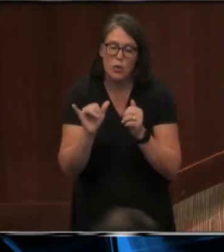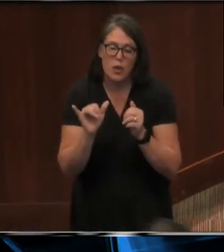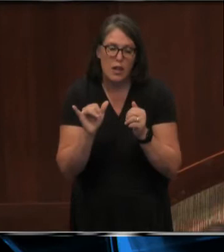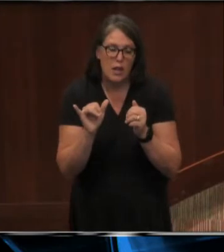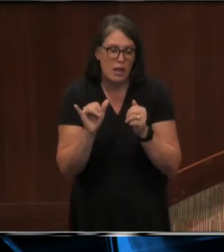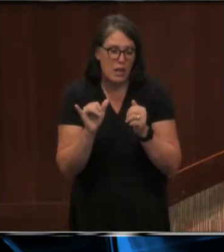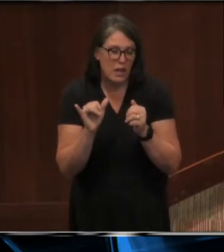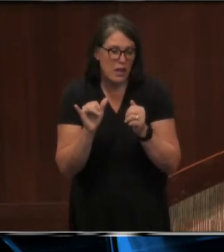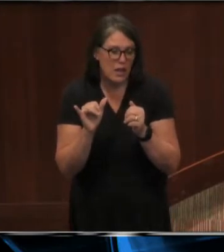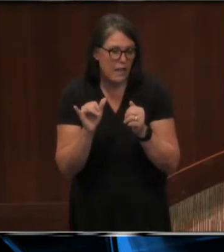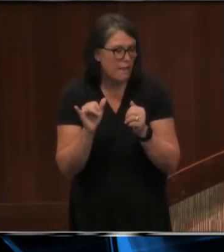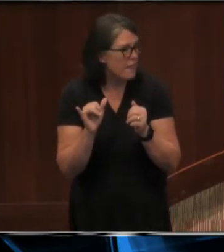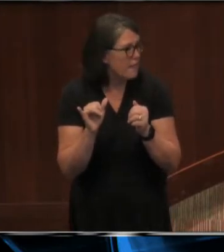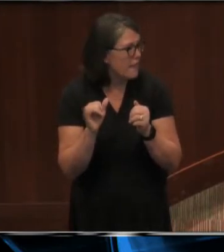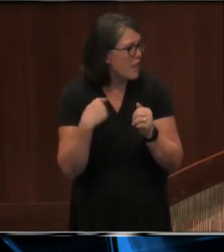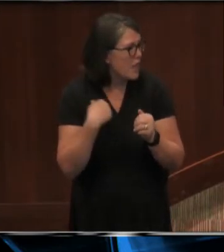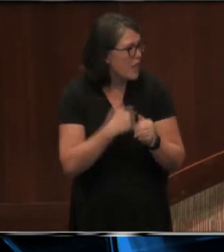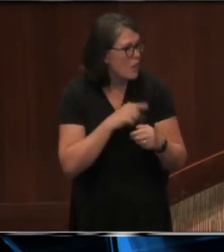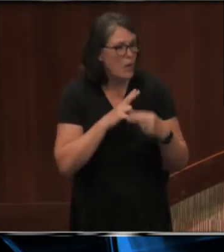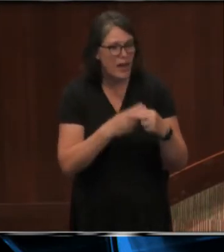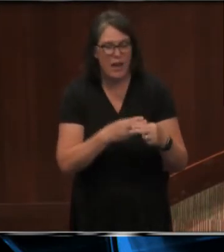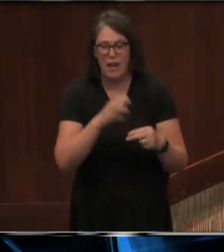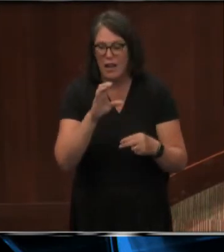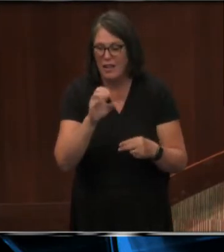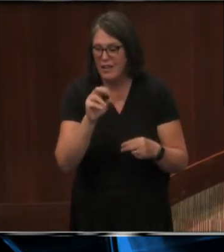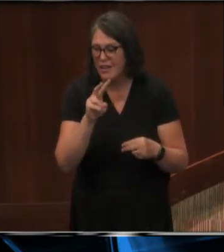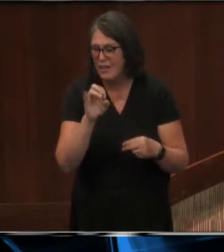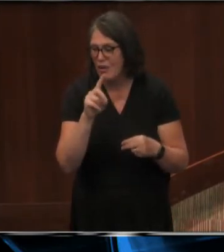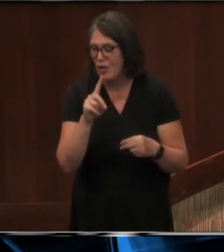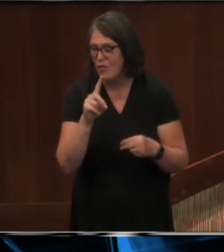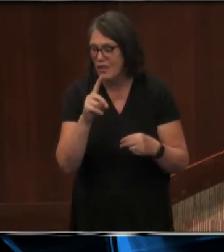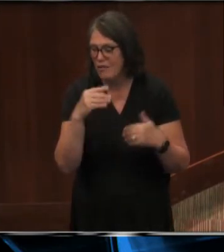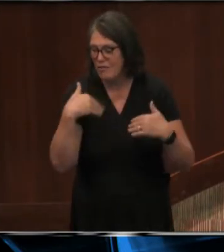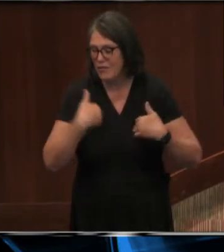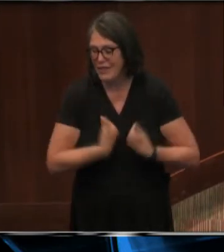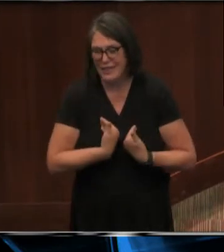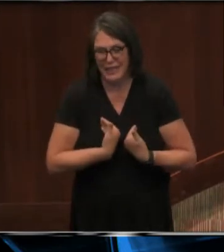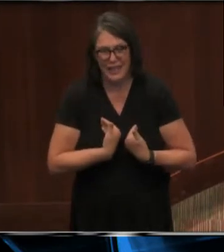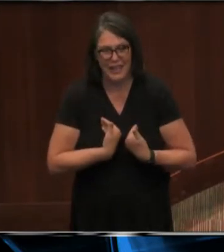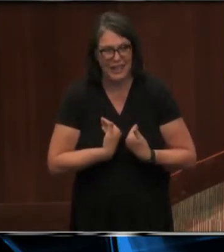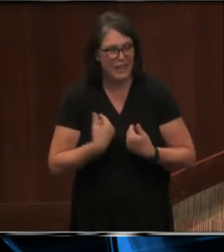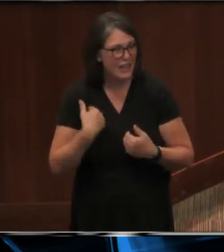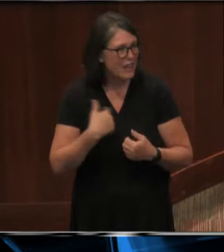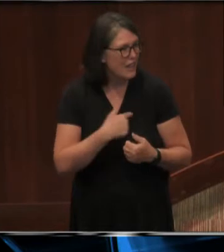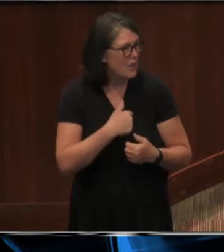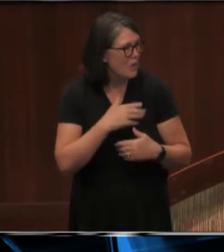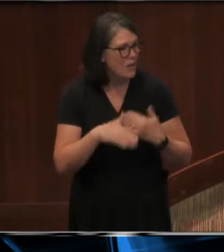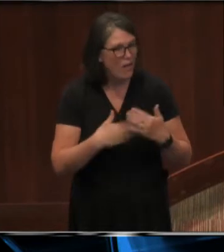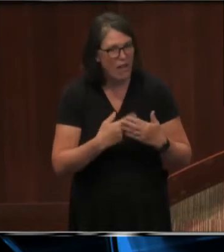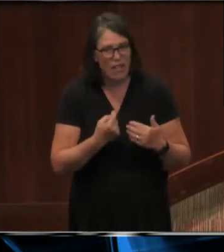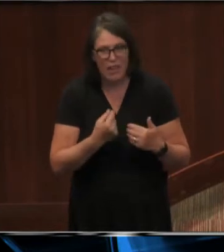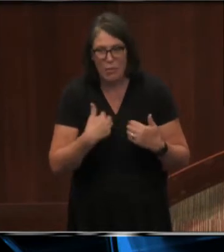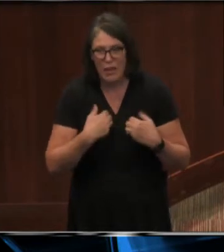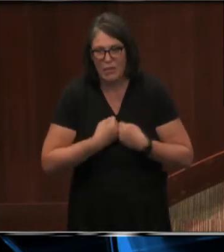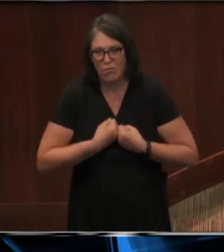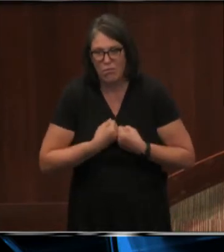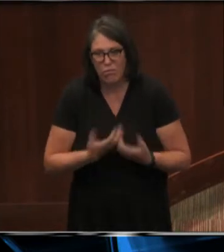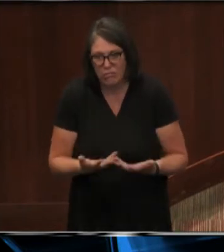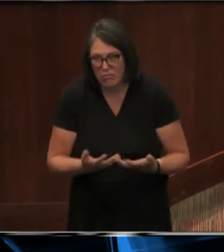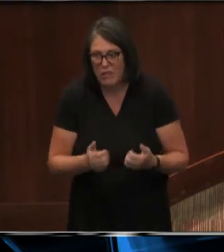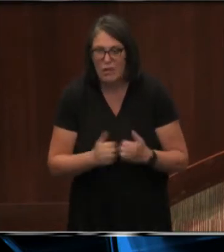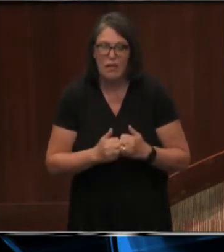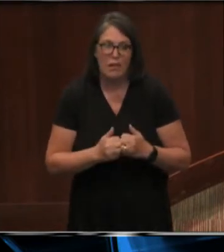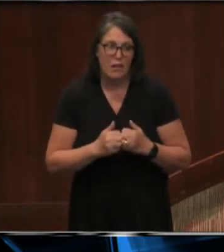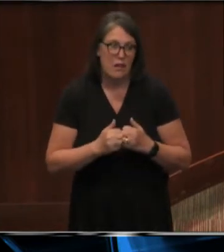this is, we call it COVID fatigue. And I think that we all have a little bit of soul weariness with the diligence that